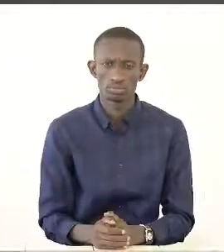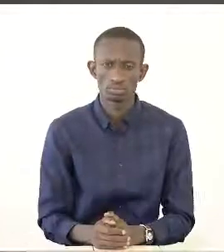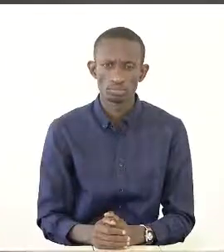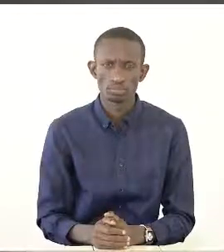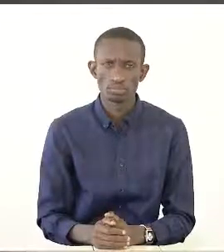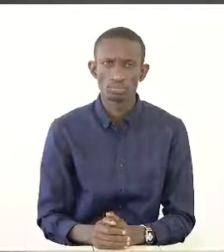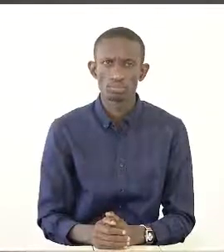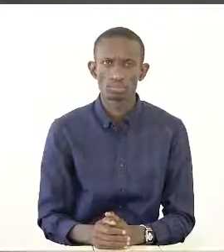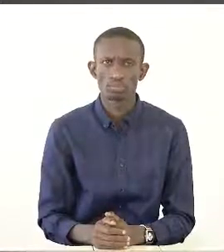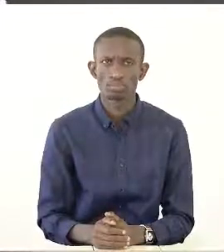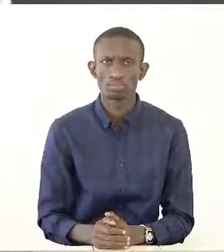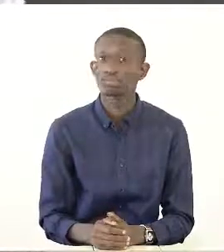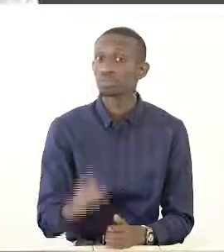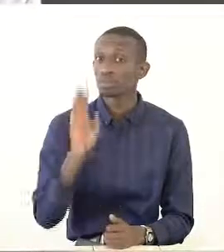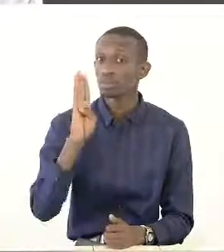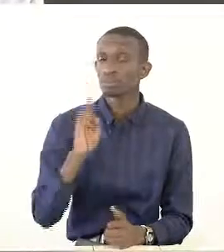of the form